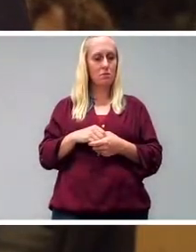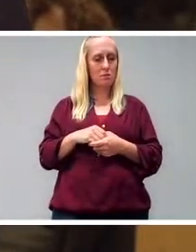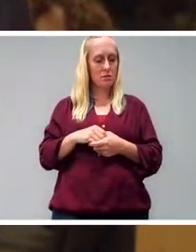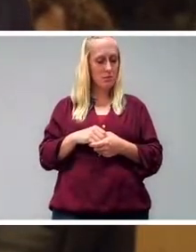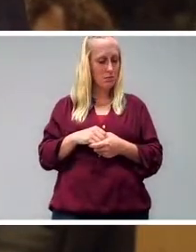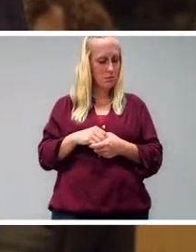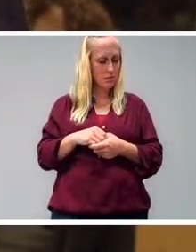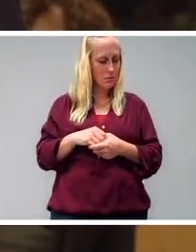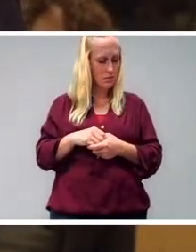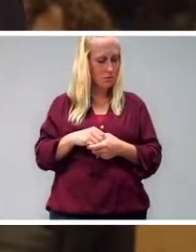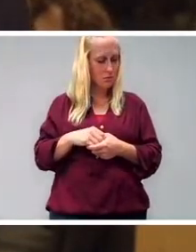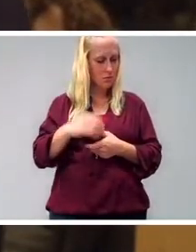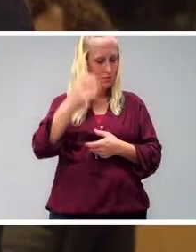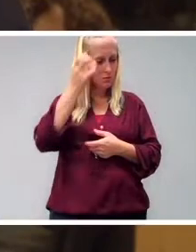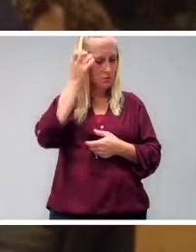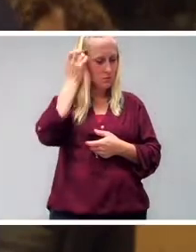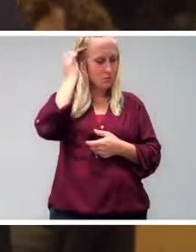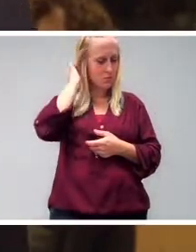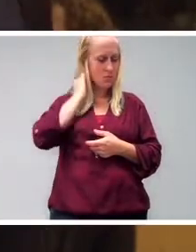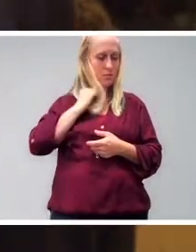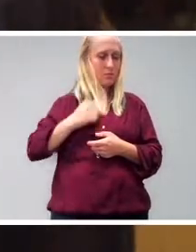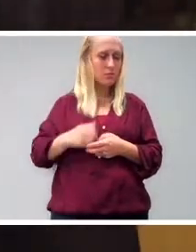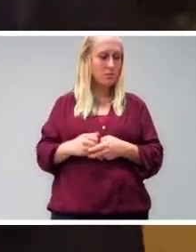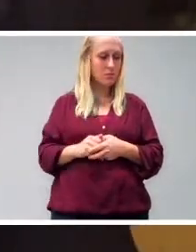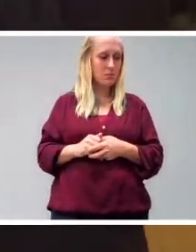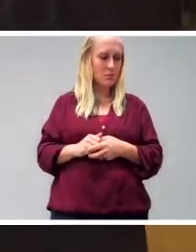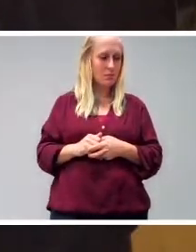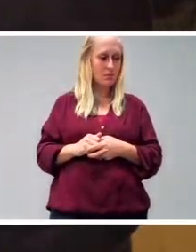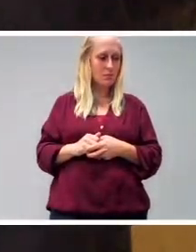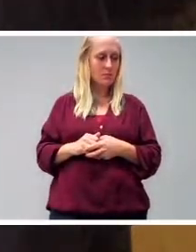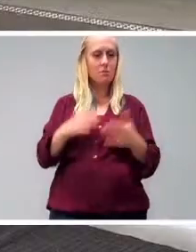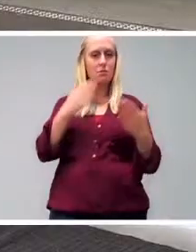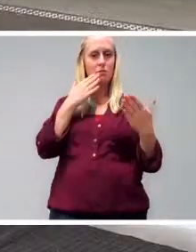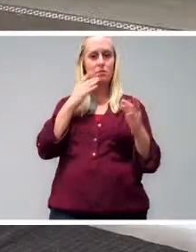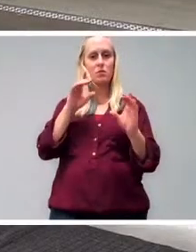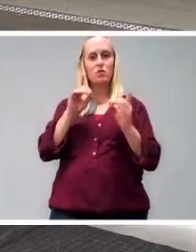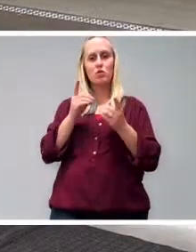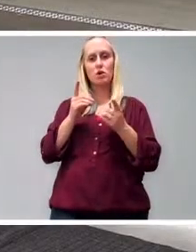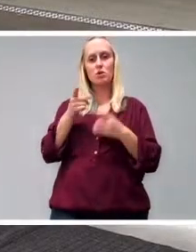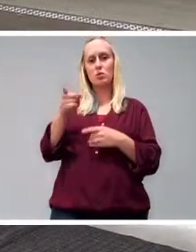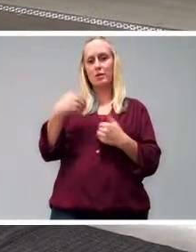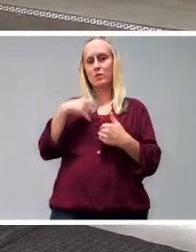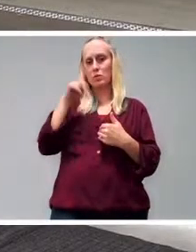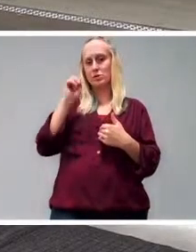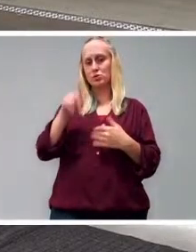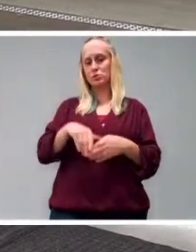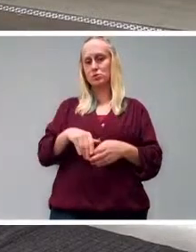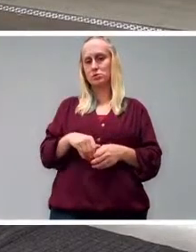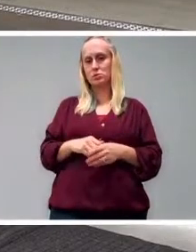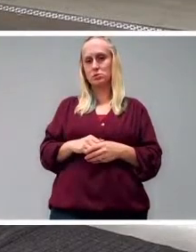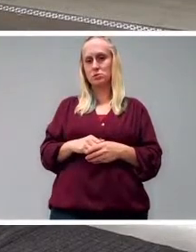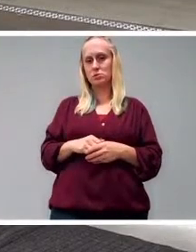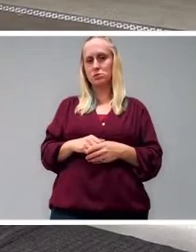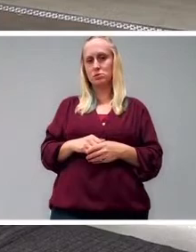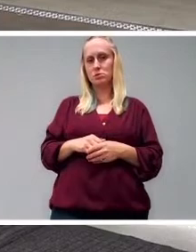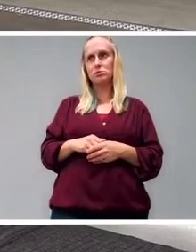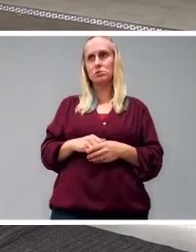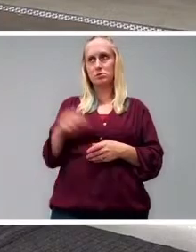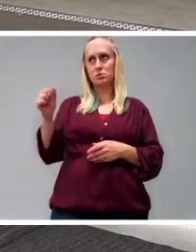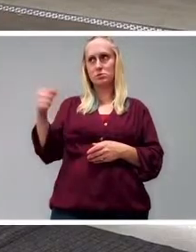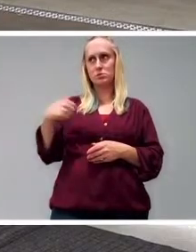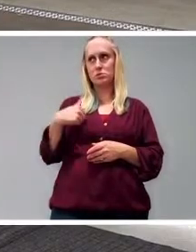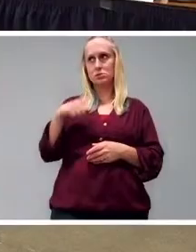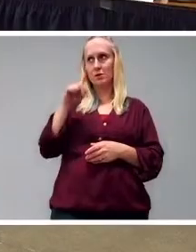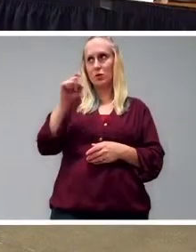the school outside of CTEC. Nice, thank you. Director Bethel, you had a question? I do actually have a question for the